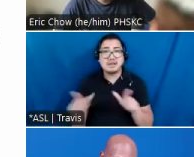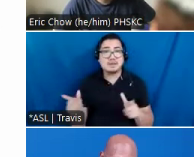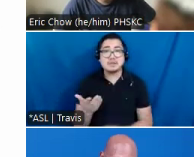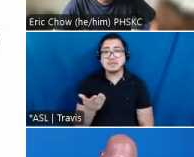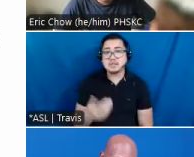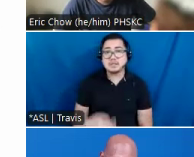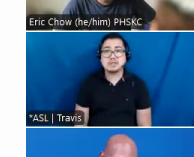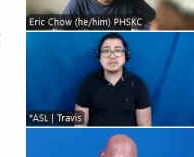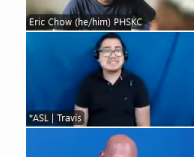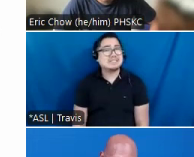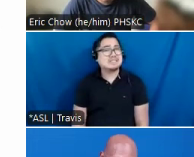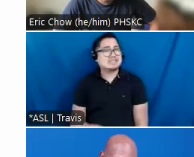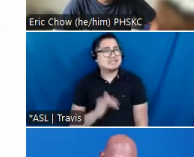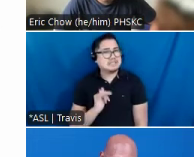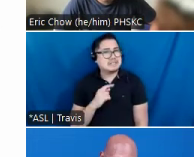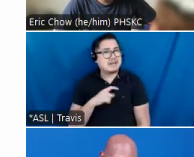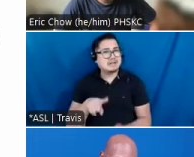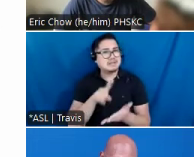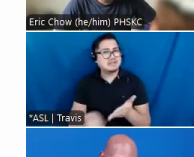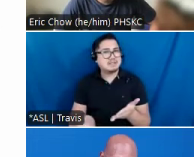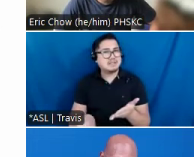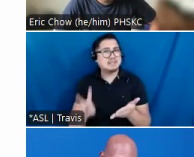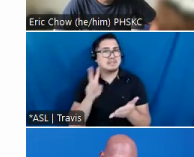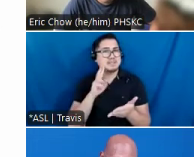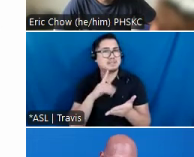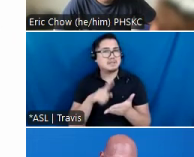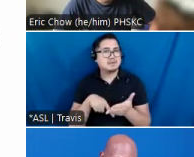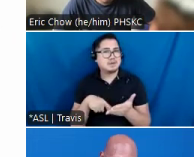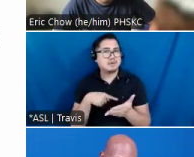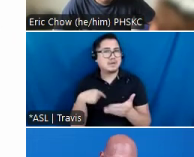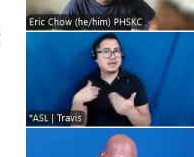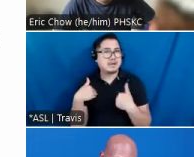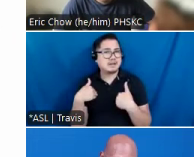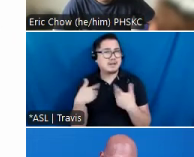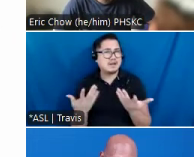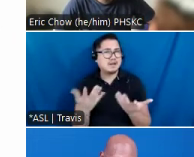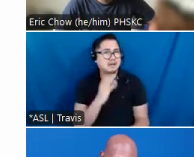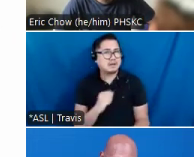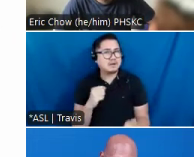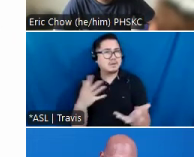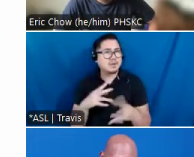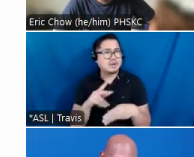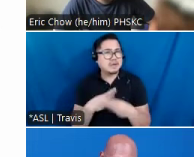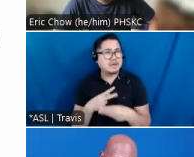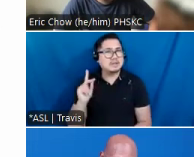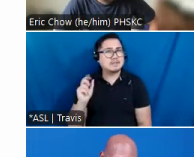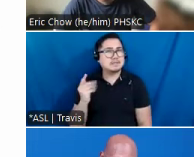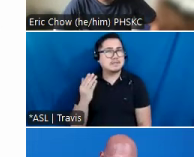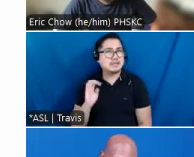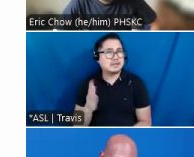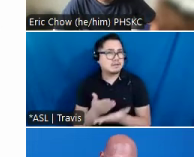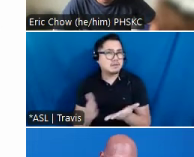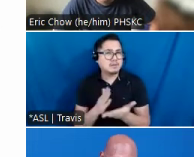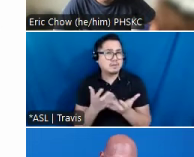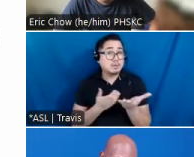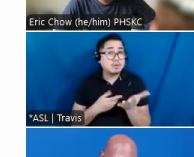I'd have to take a look to see what we have. I guess what type of dengue material were you looking for?